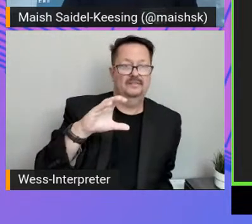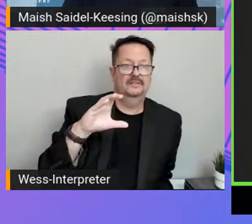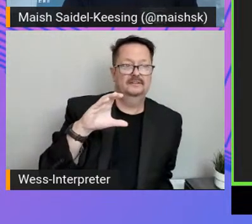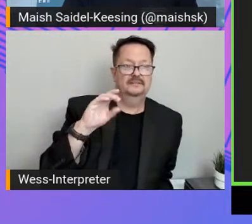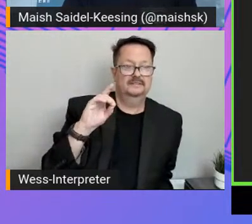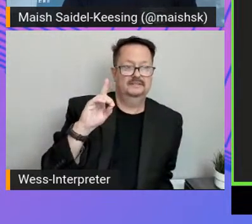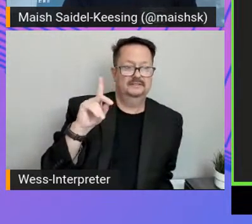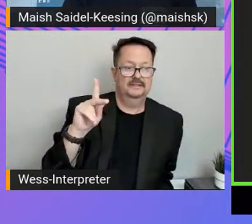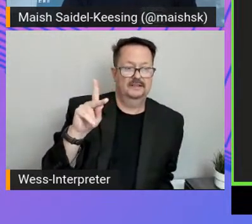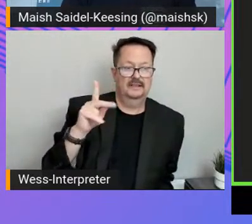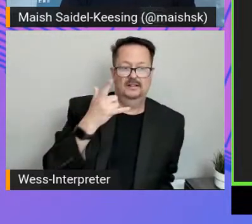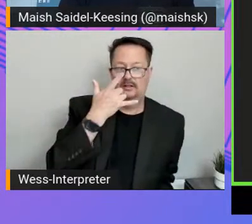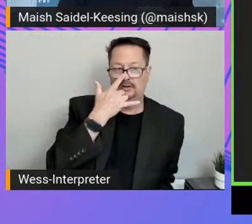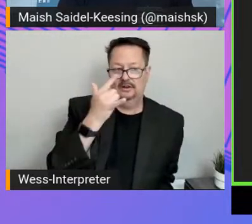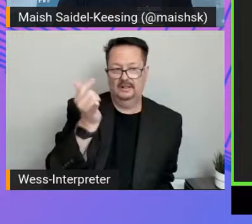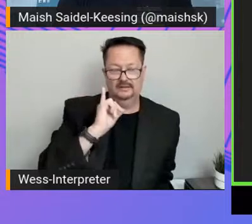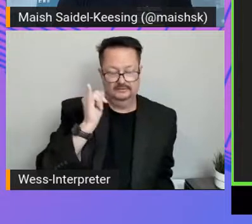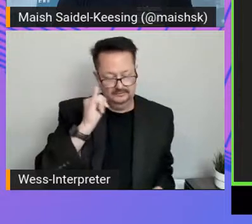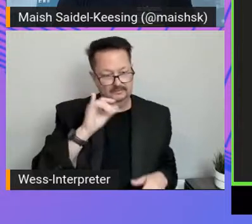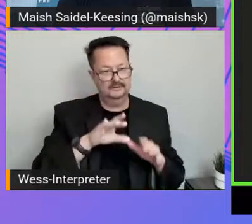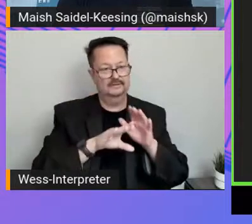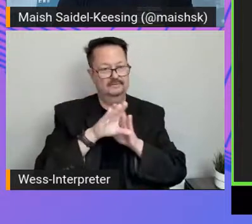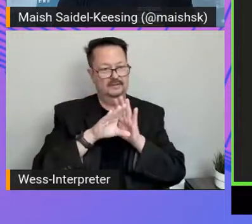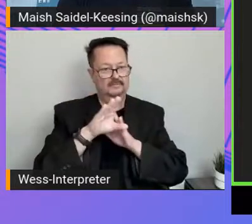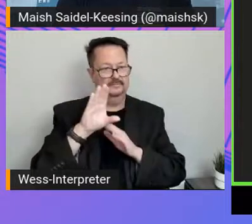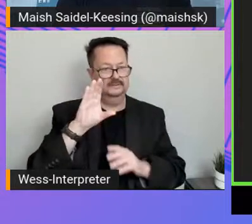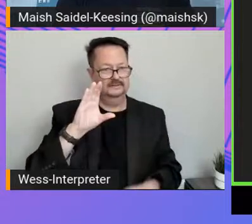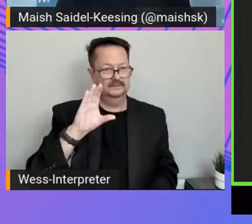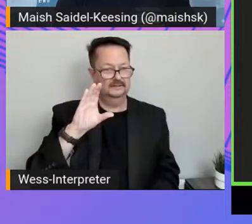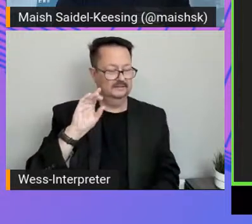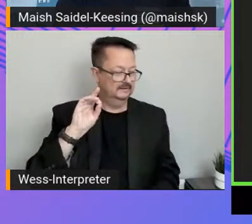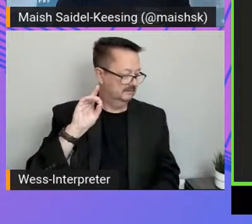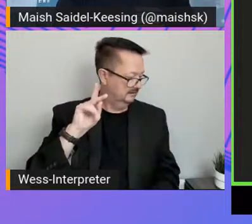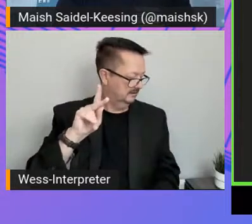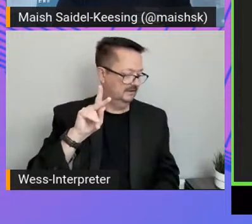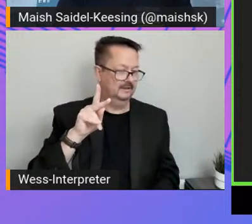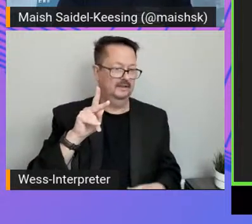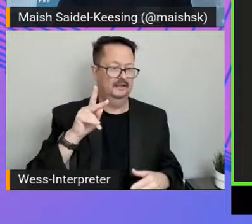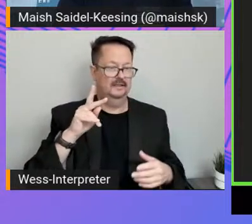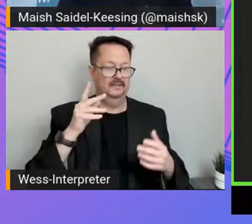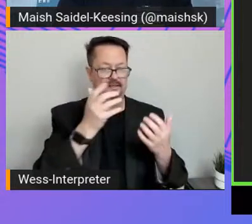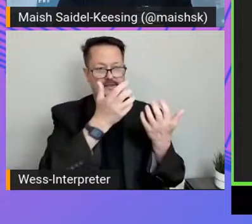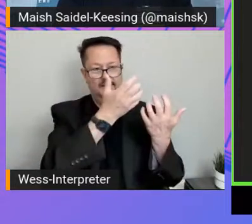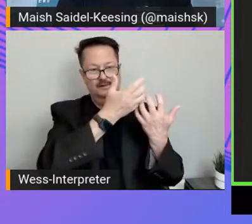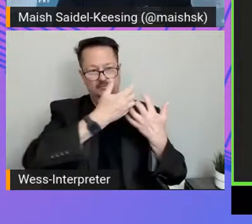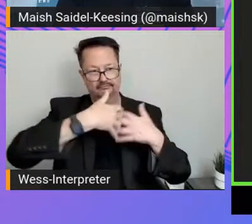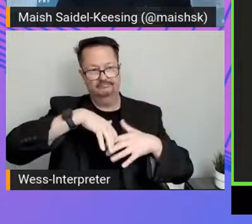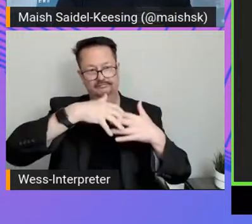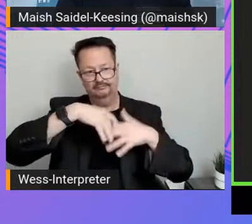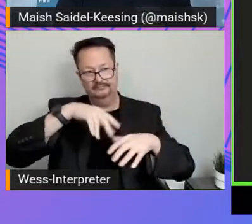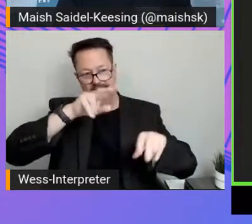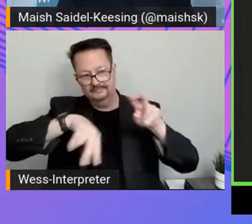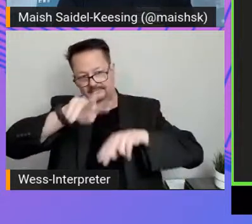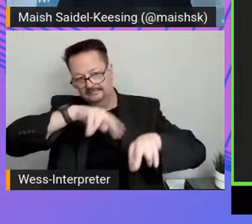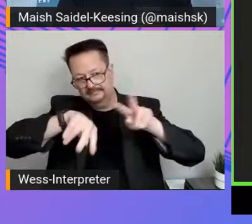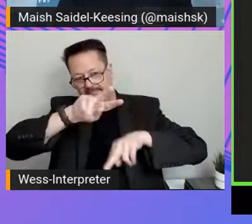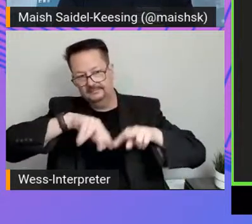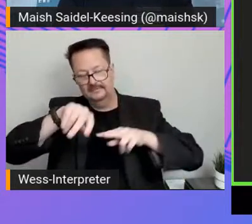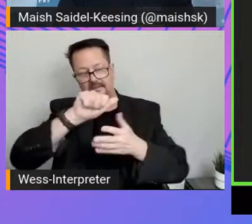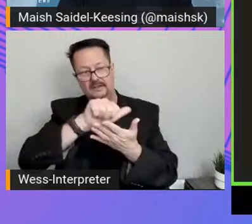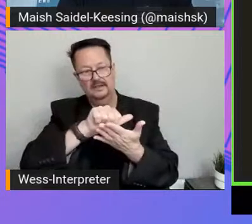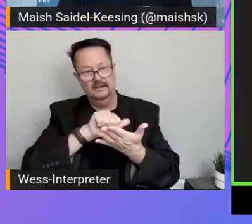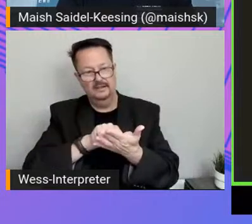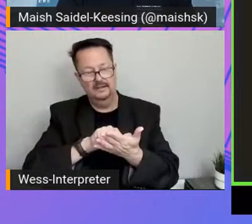like. So we created CDK that loops through all the accounts and then configures